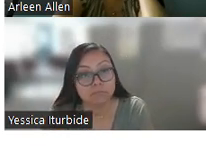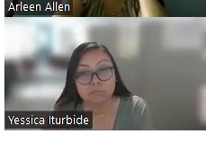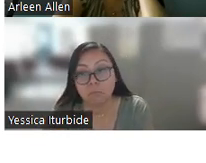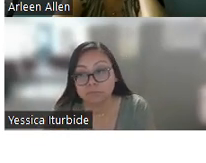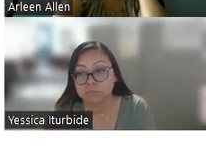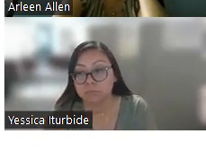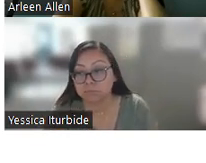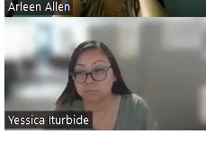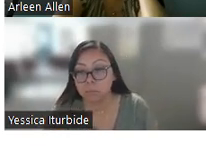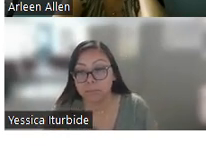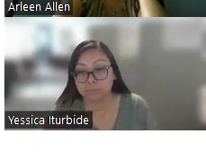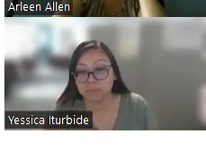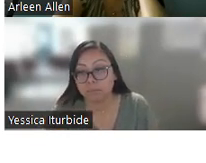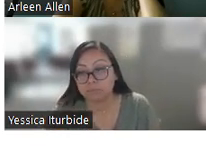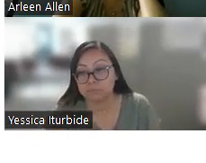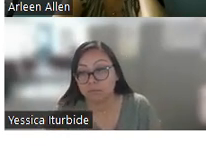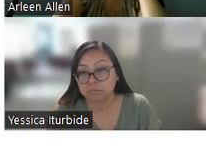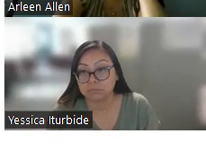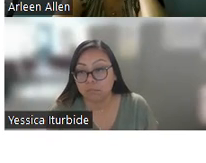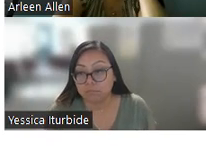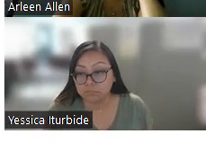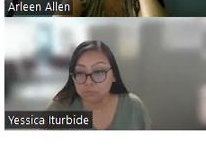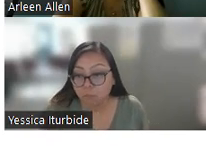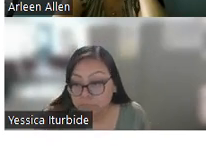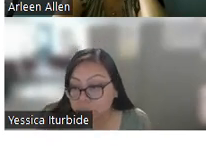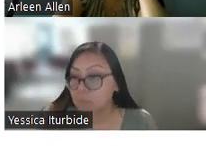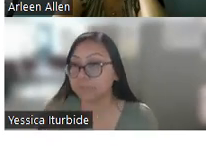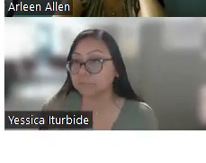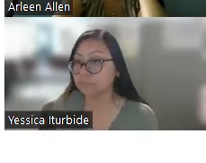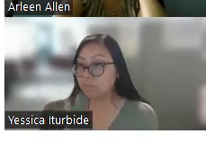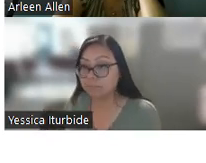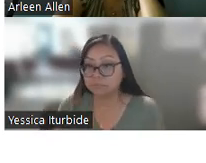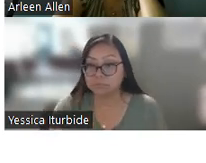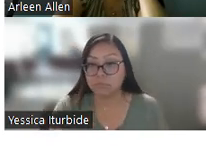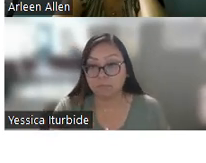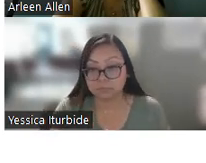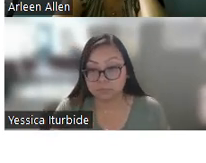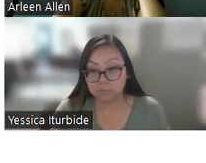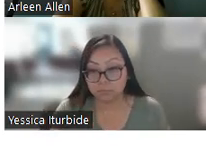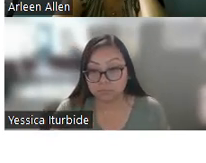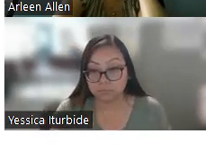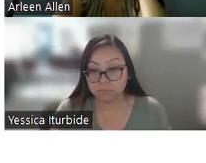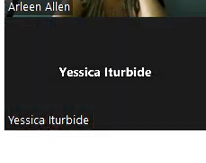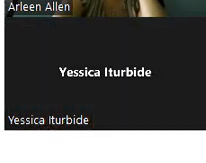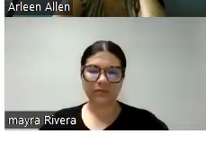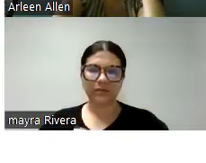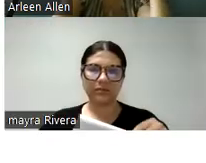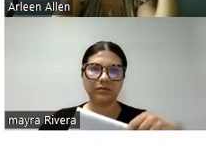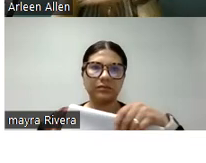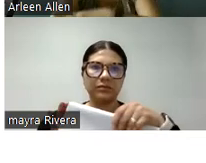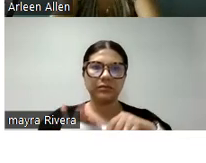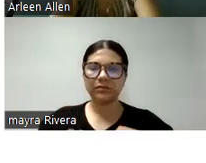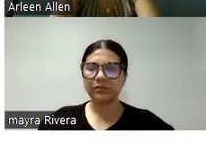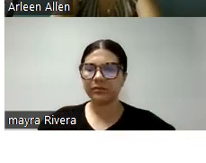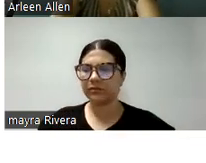work every day, apply it to your lives with your family and your friends and your neighbors, and share broadly. We're recording today, and